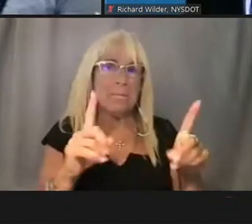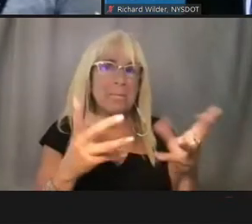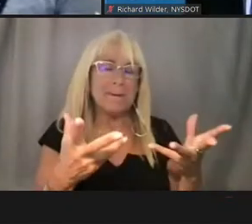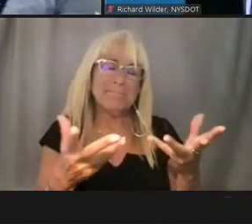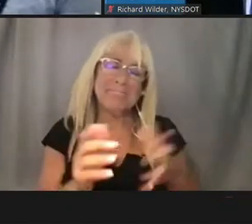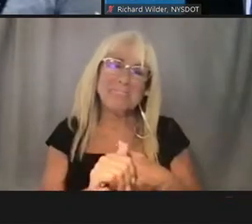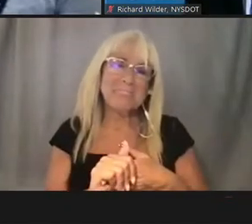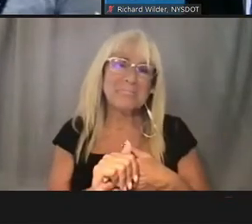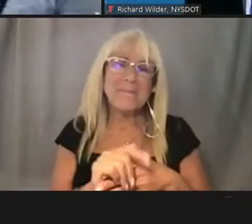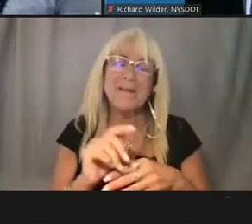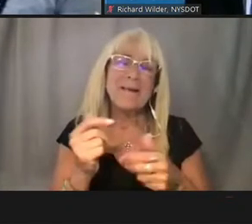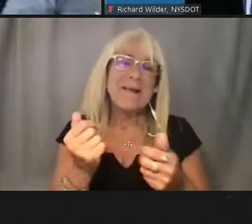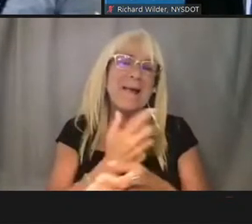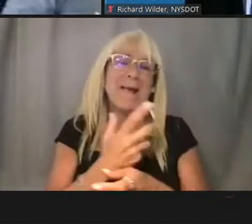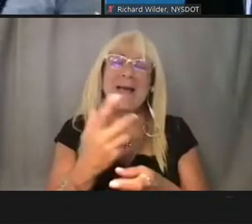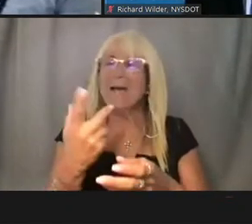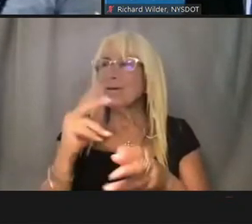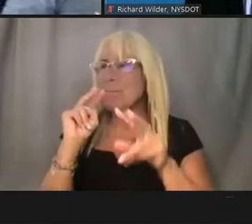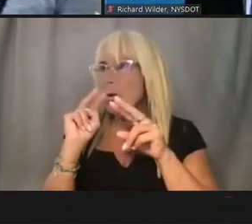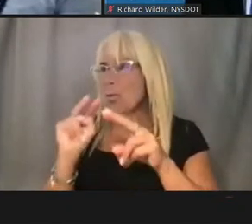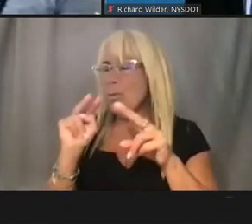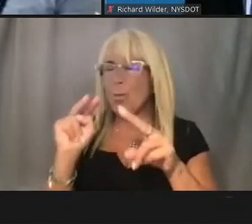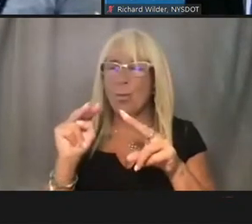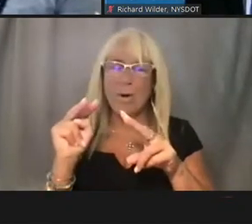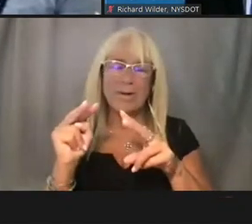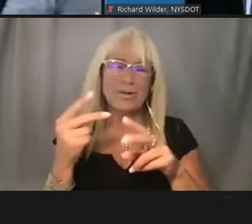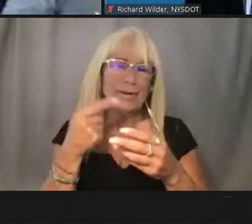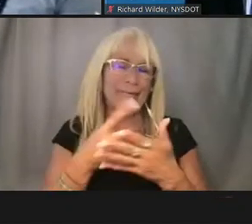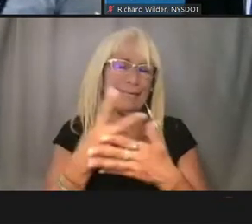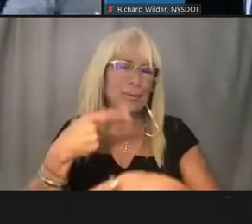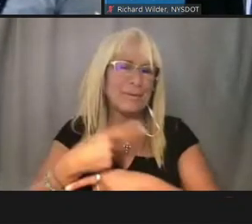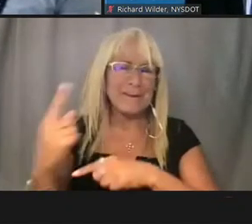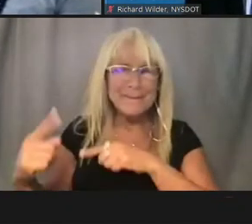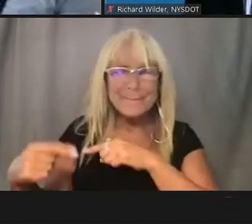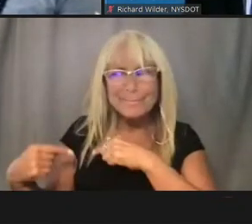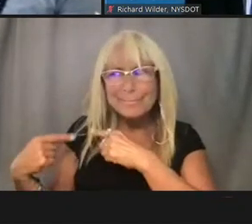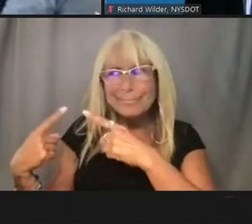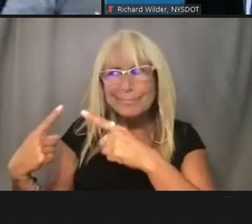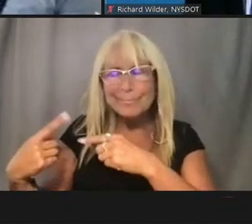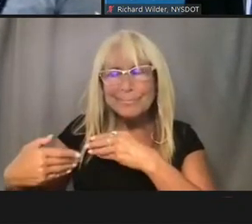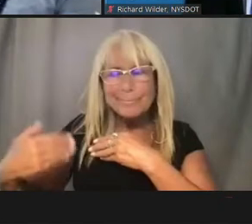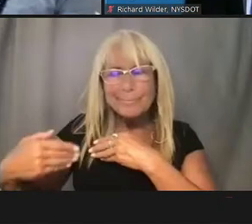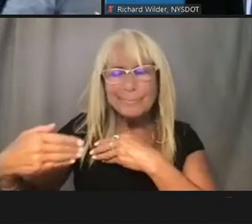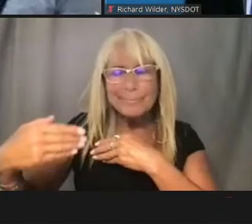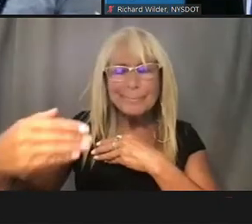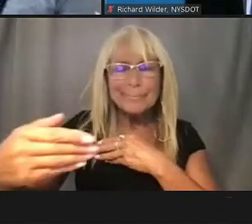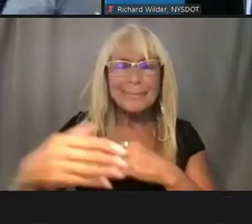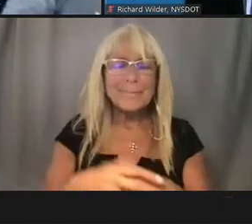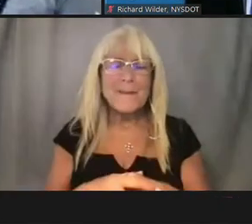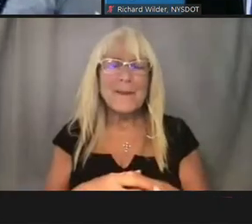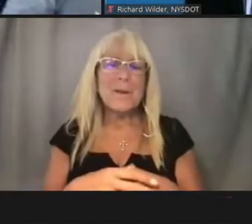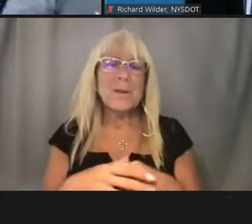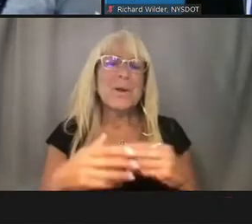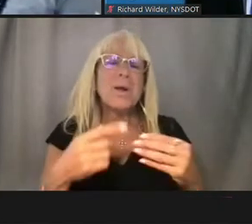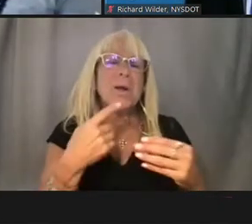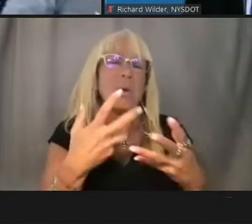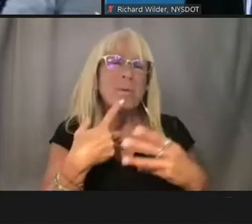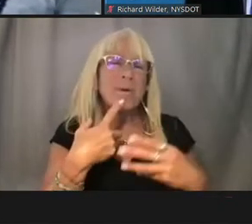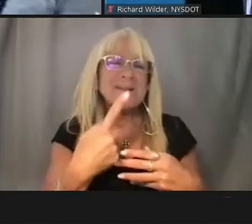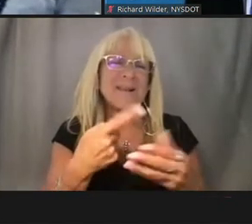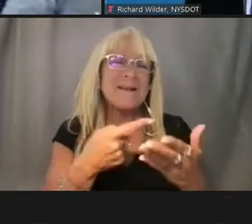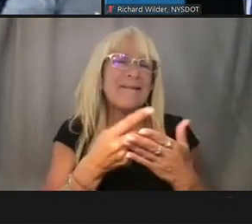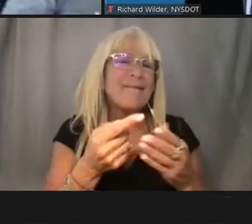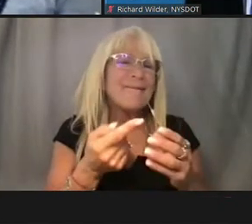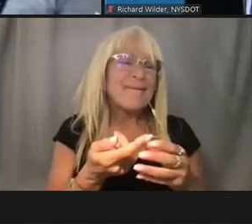to say that you haven't already heard a million times over so I just got to bring up a few little things